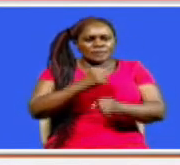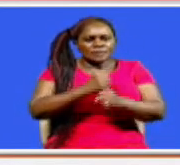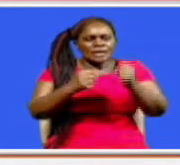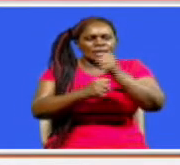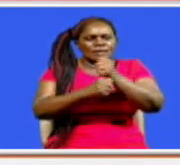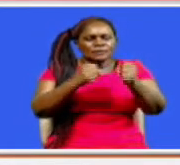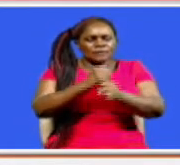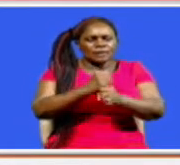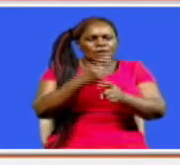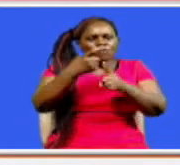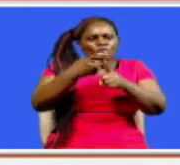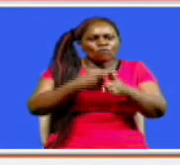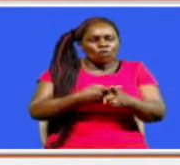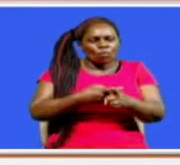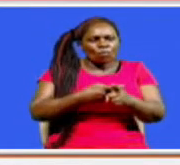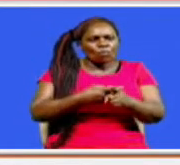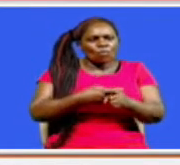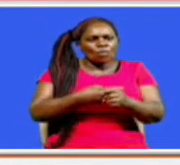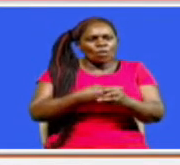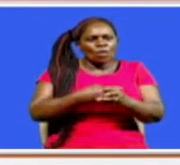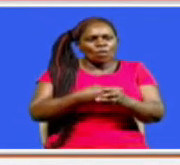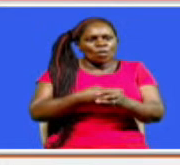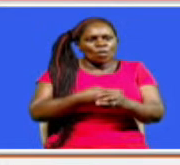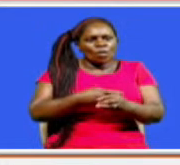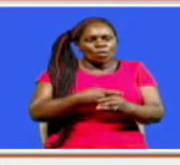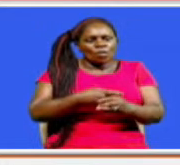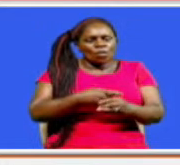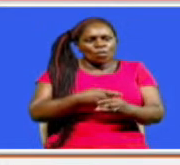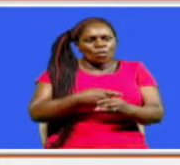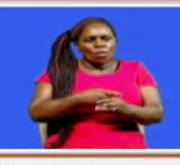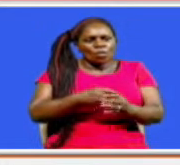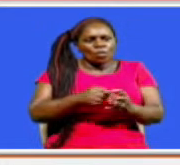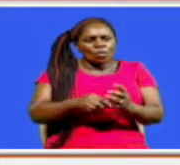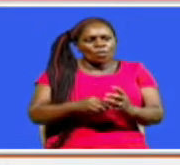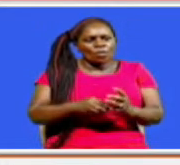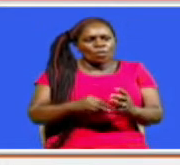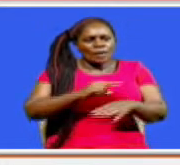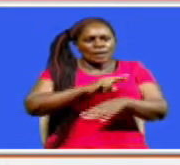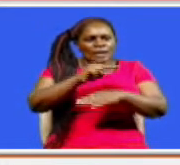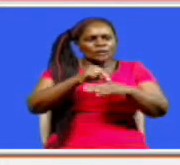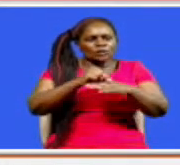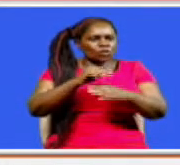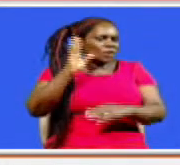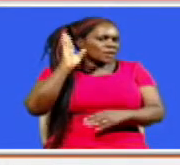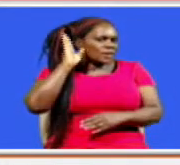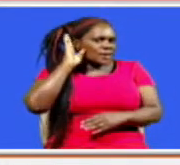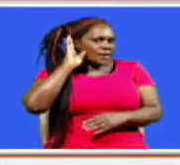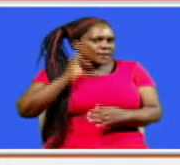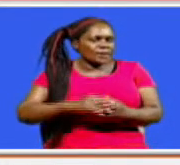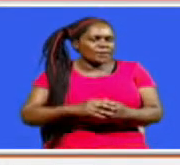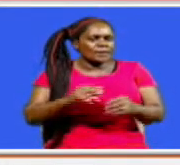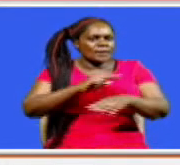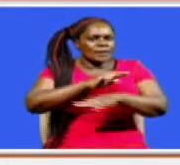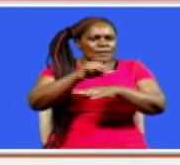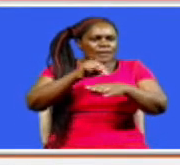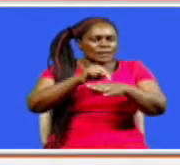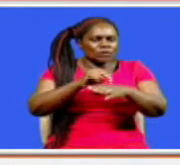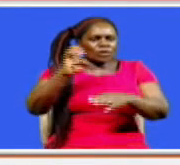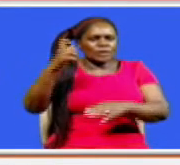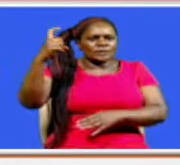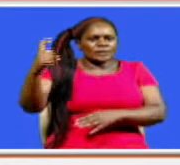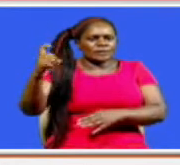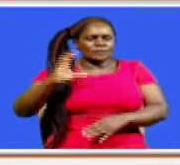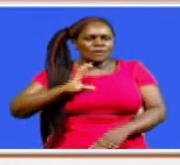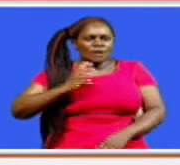the union are right from the KNUT headquarters. The National CRE, National Executive